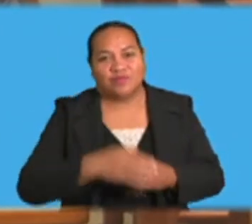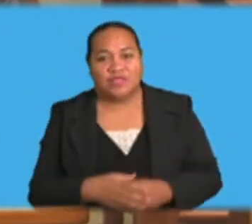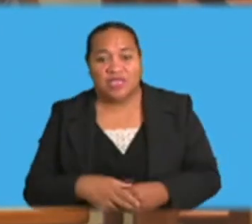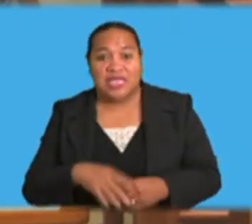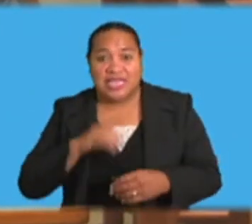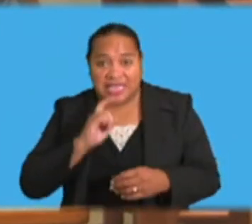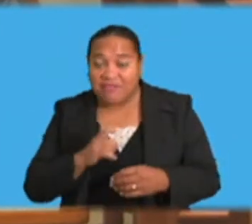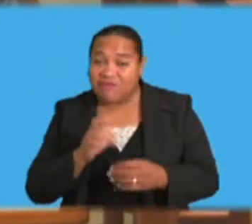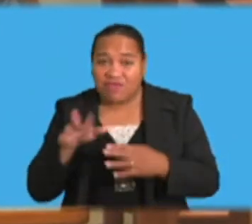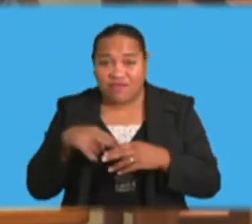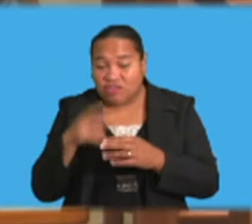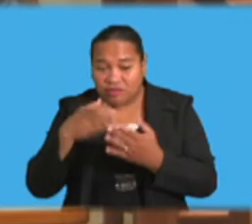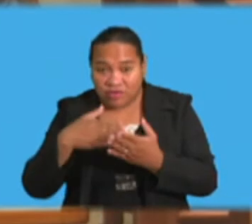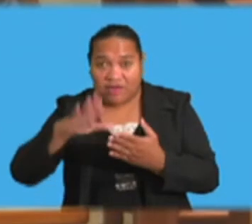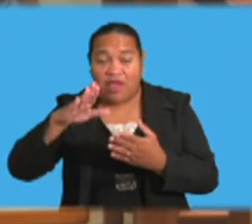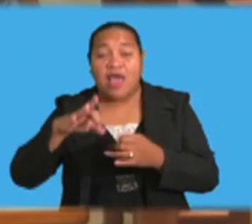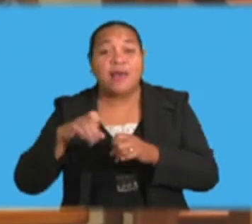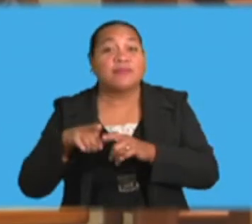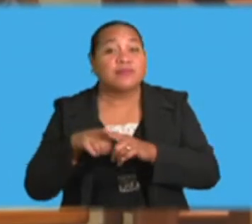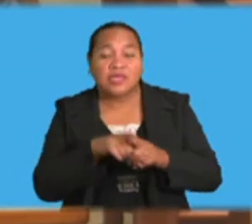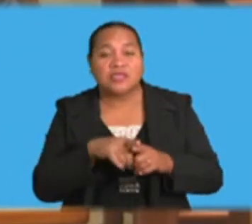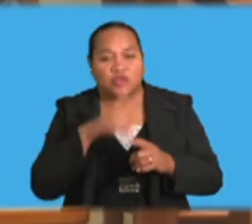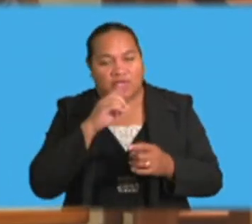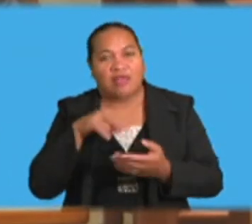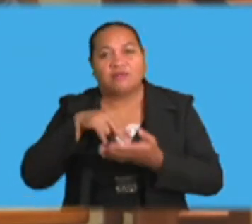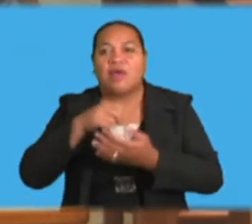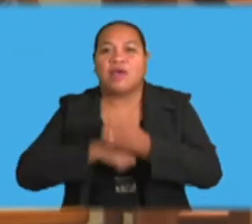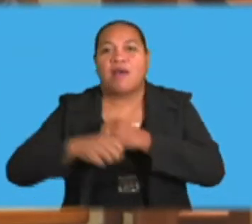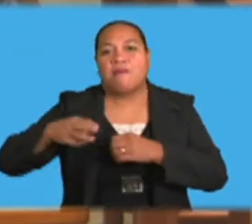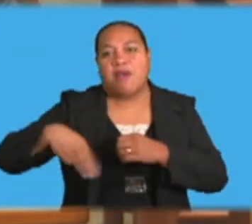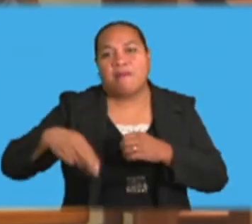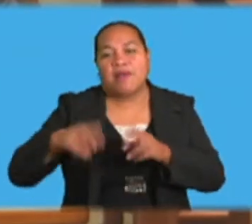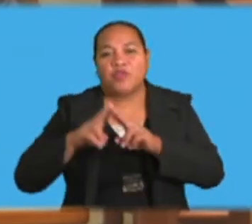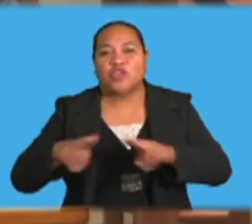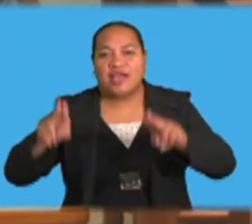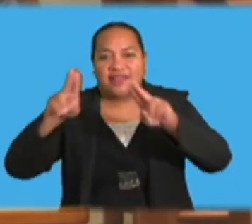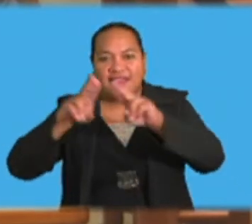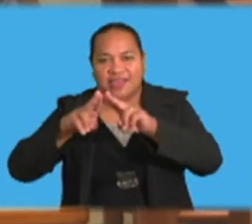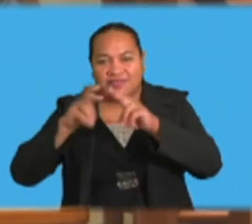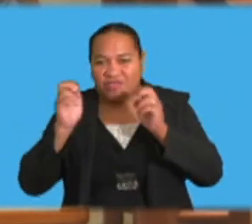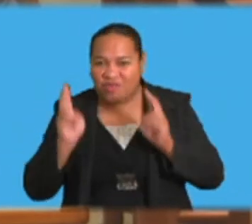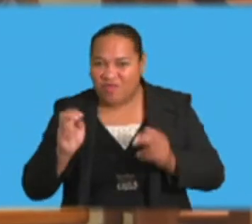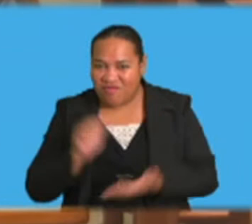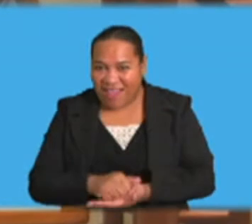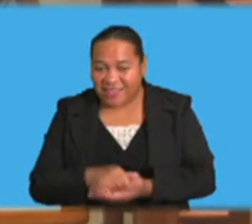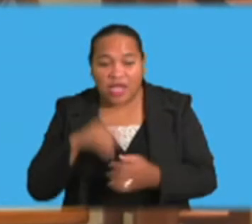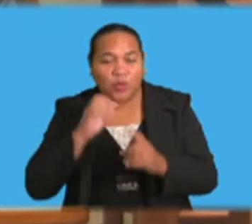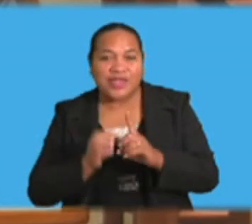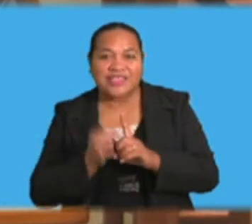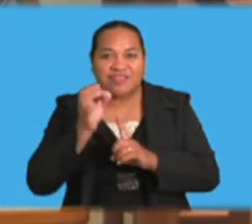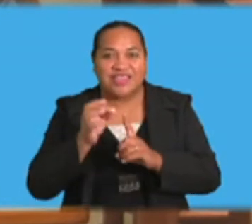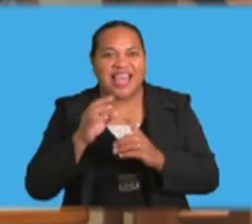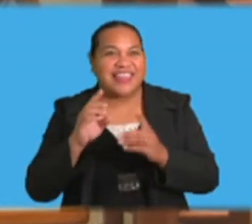Ratifying the covenants will also allow Fiji to stand for membership of the United Nations Human Rights Committee and increase the diplomatic